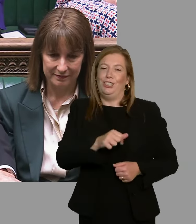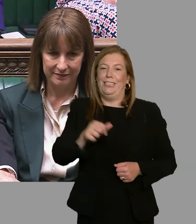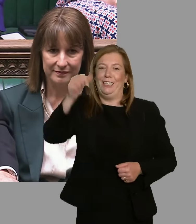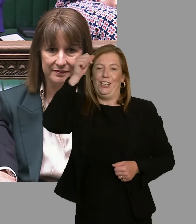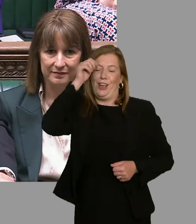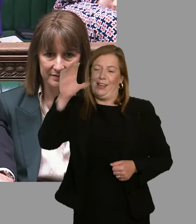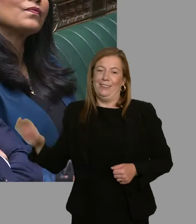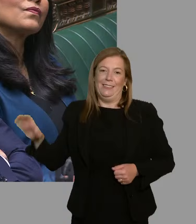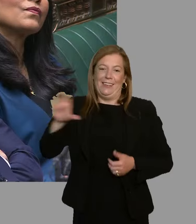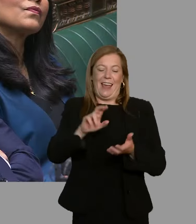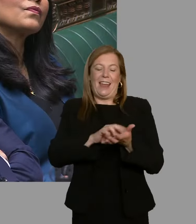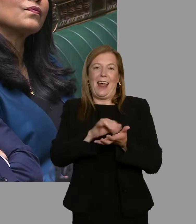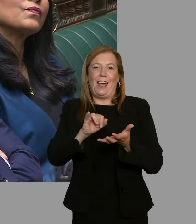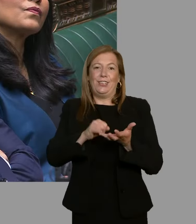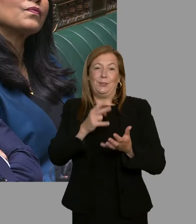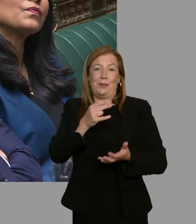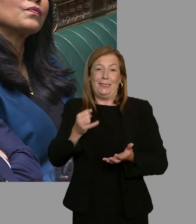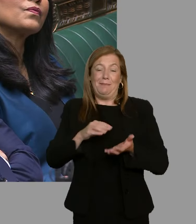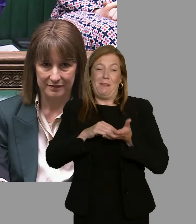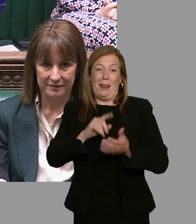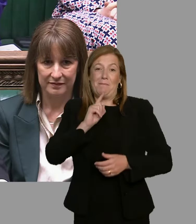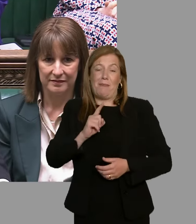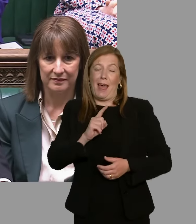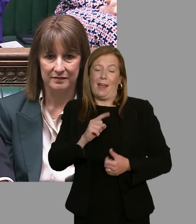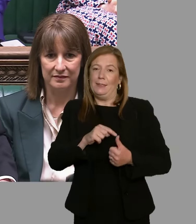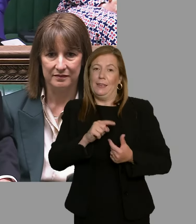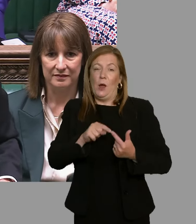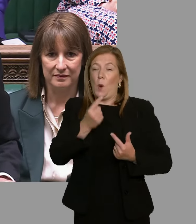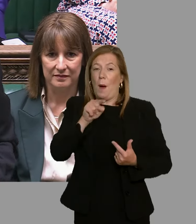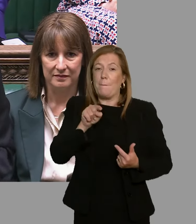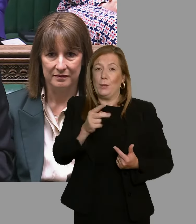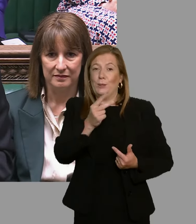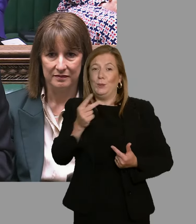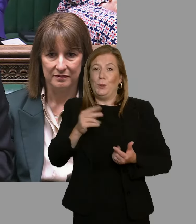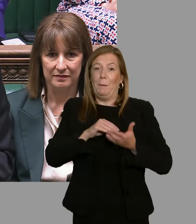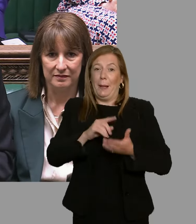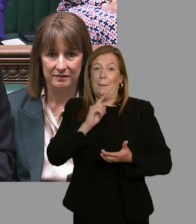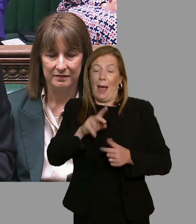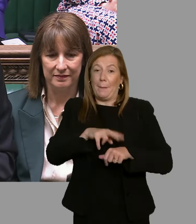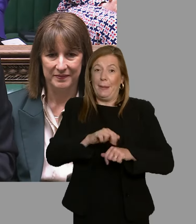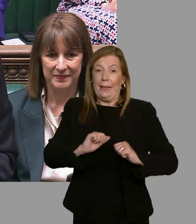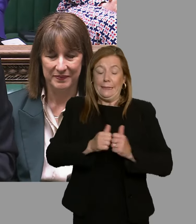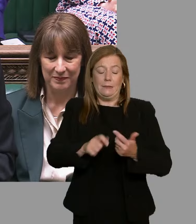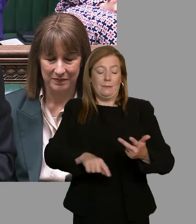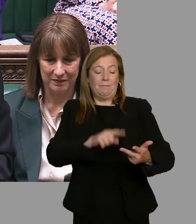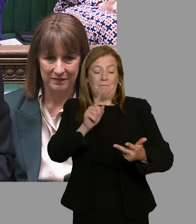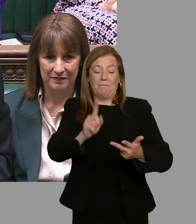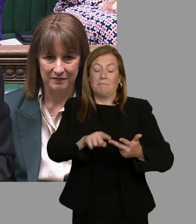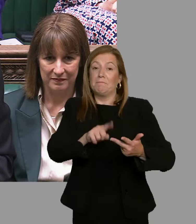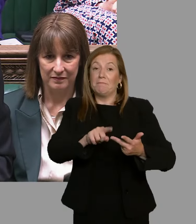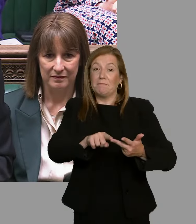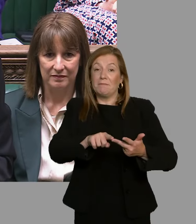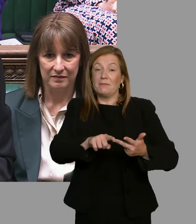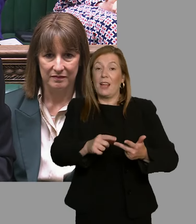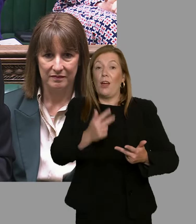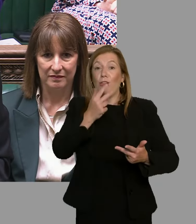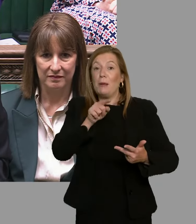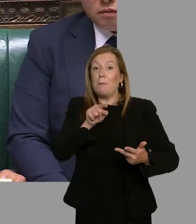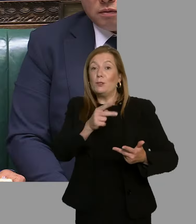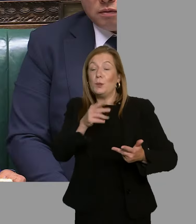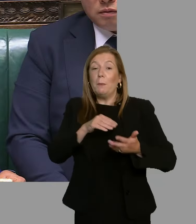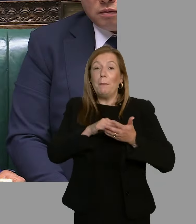against the £1.2 billion more for our police. She doesn't want to say she's against the £3.2 billion more for our schools. All the